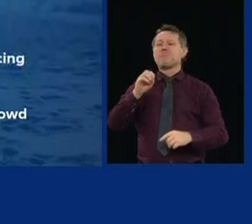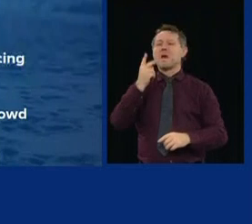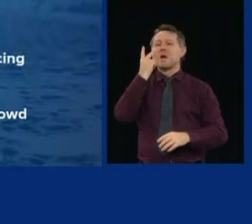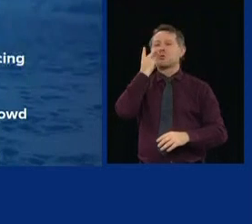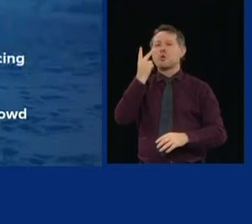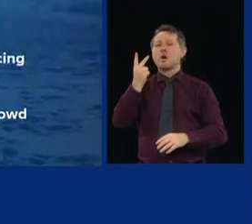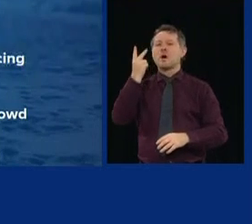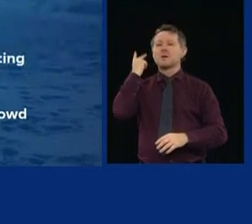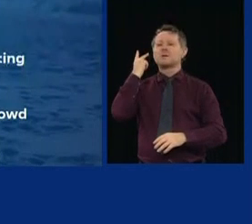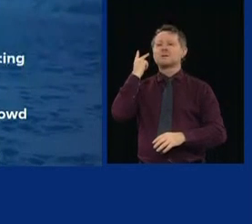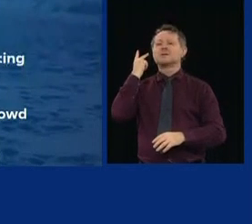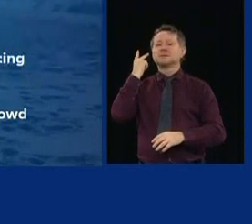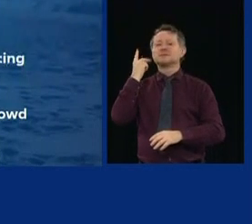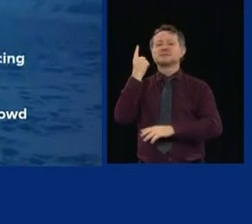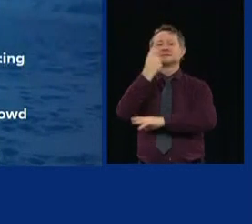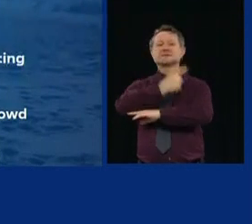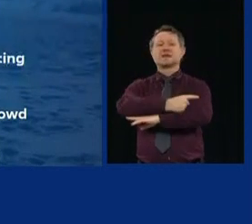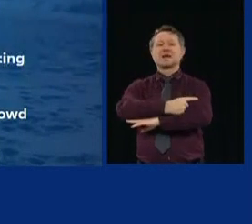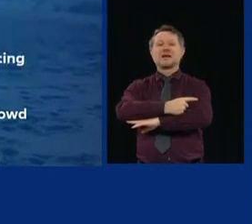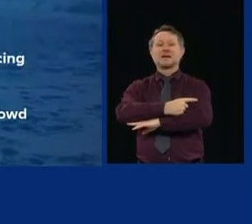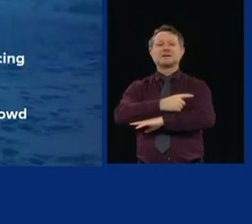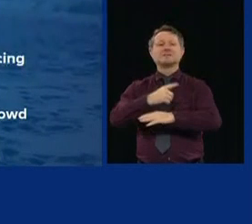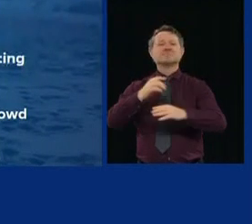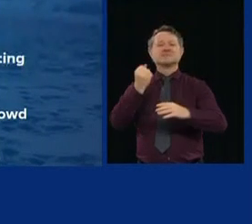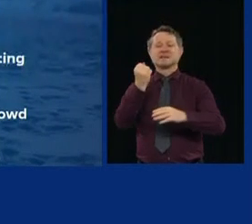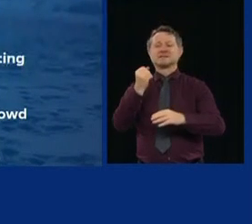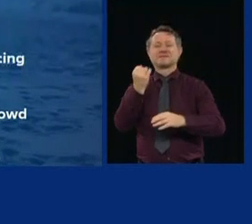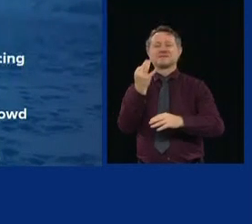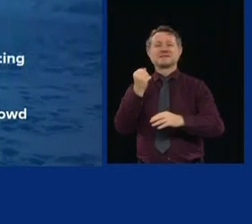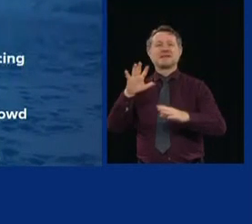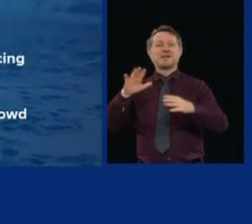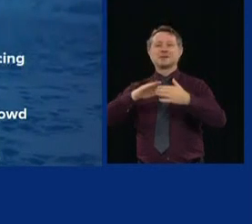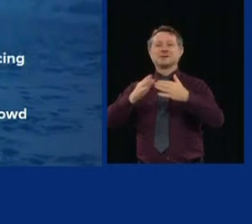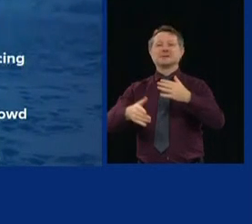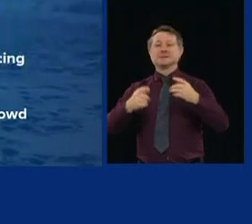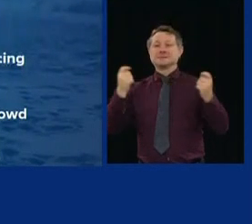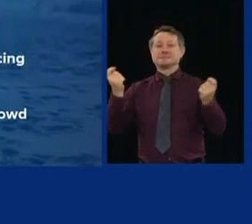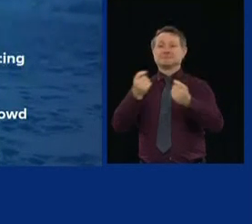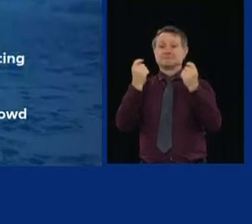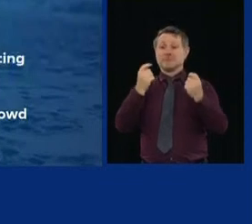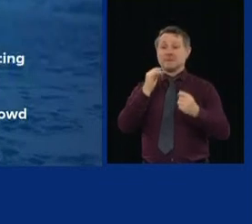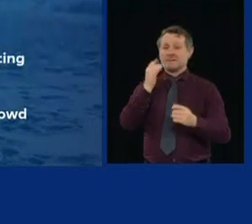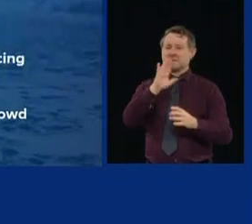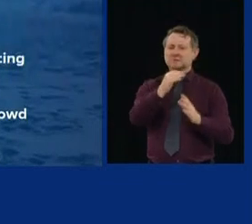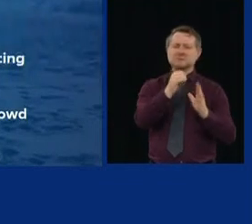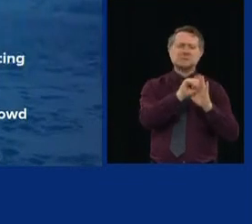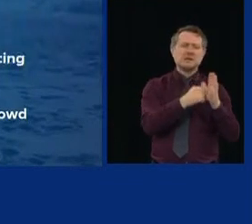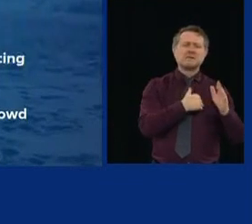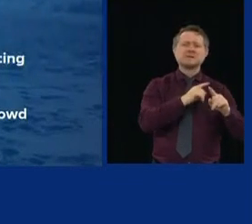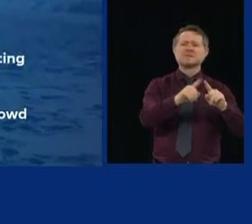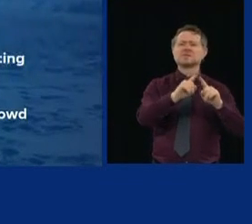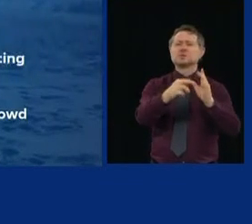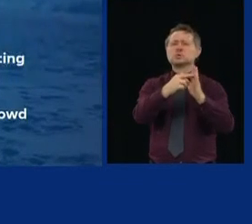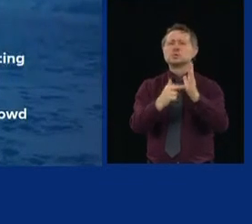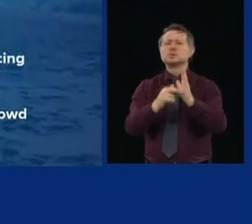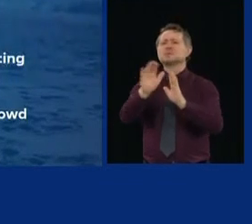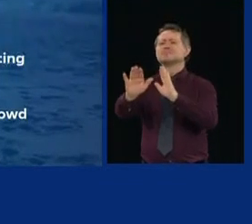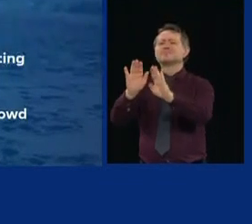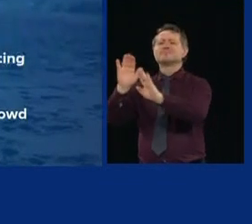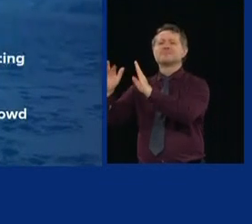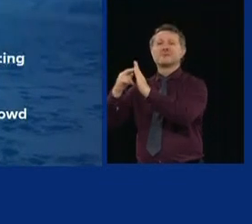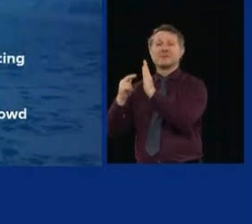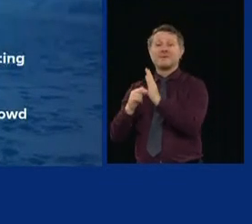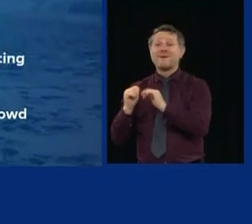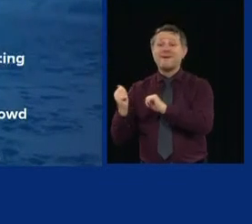States will have different specific rules about what happens on that beach. They'll all be plus or minus, but they're